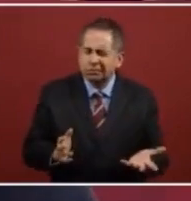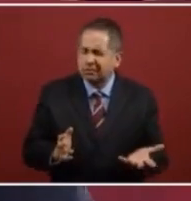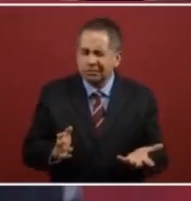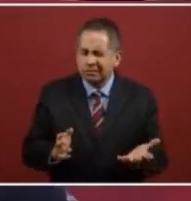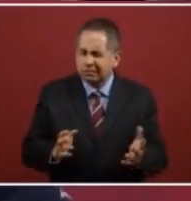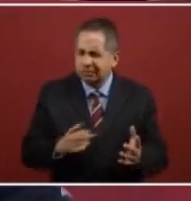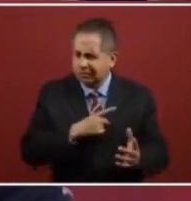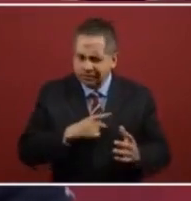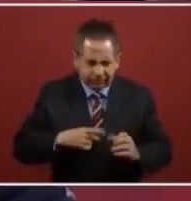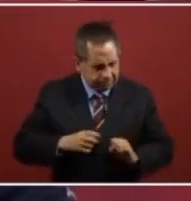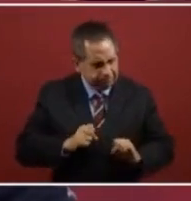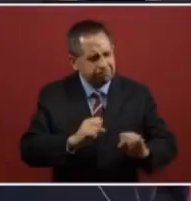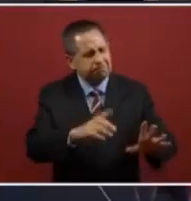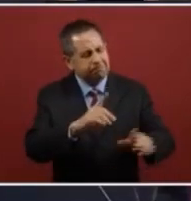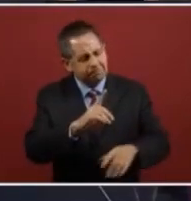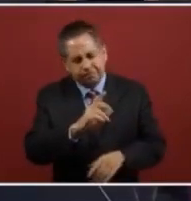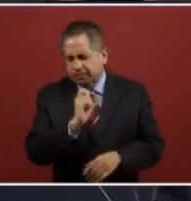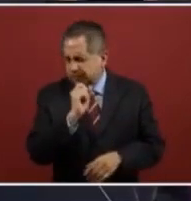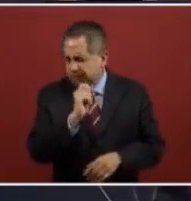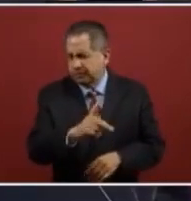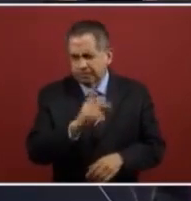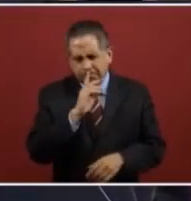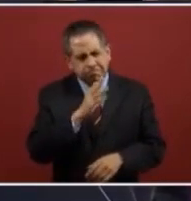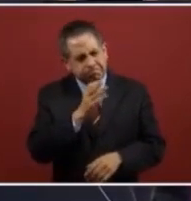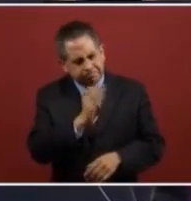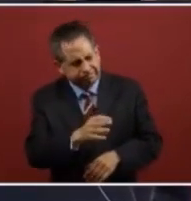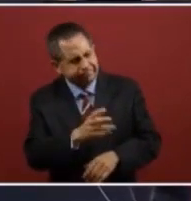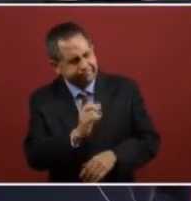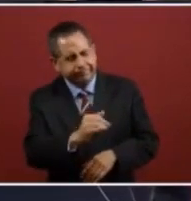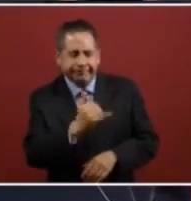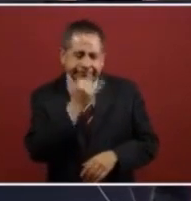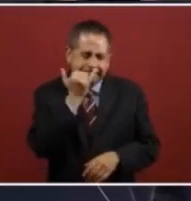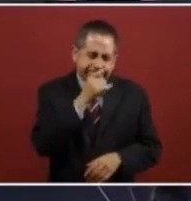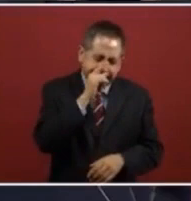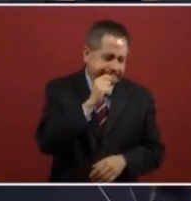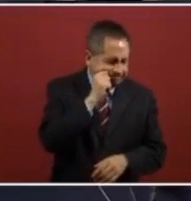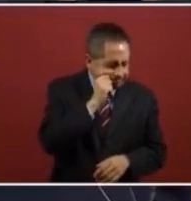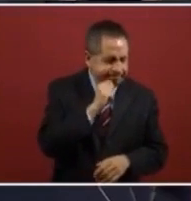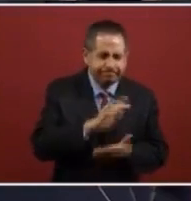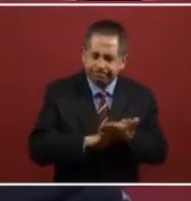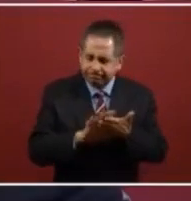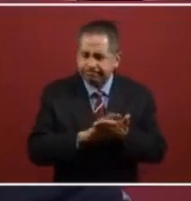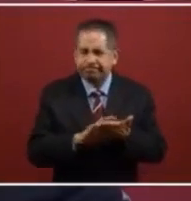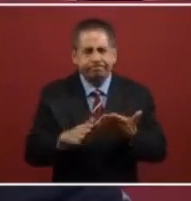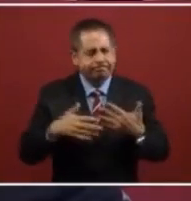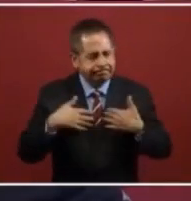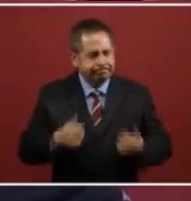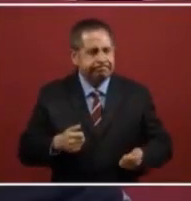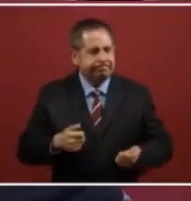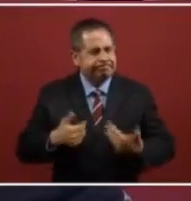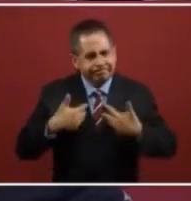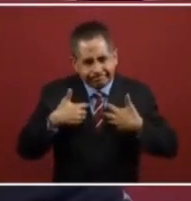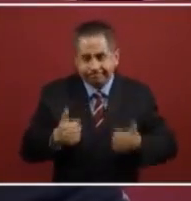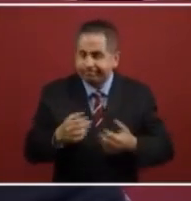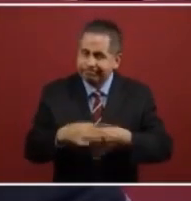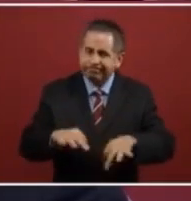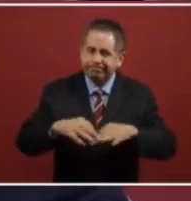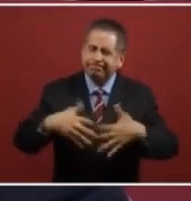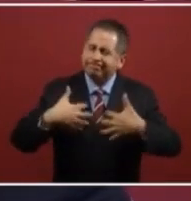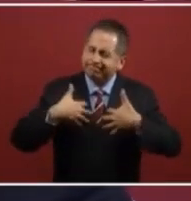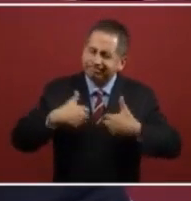them ask for forgiveness aceptarnos if they más. screwed up. But we need to be Todos. more accepting to each other, all of